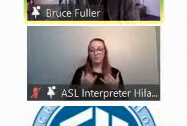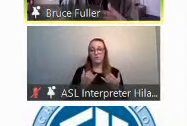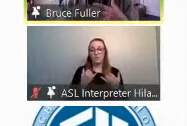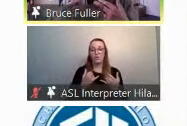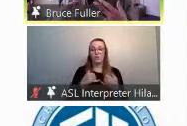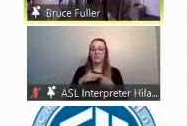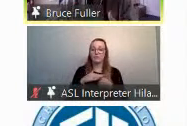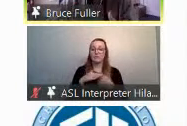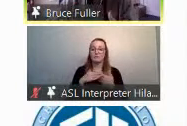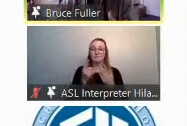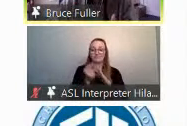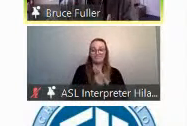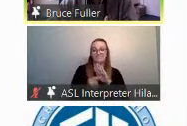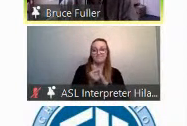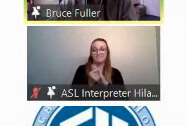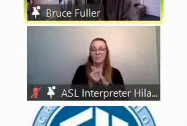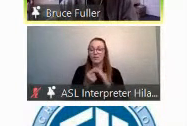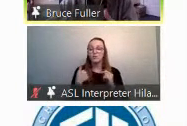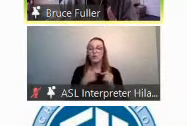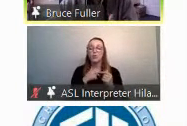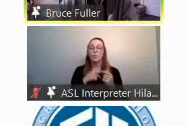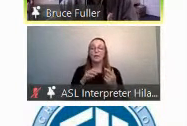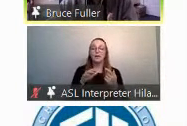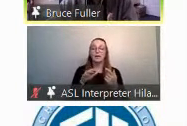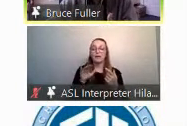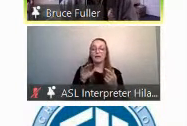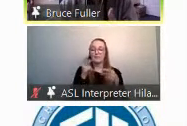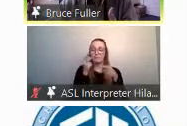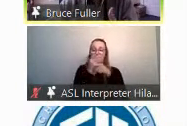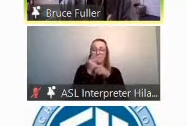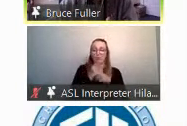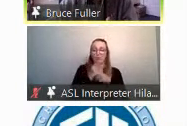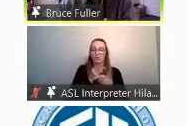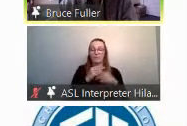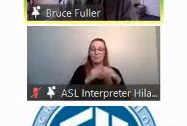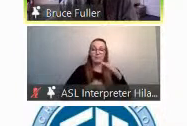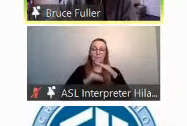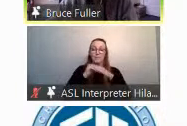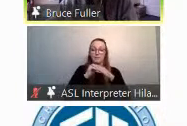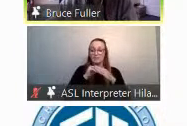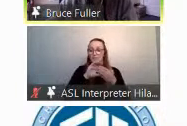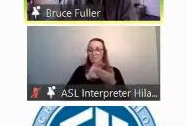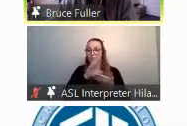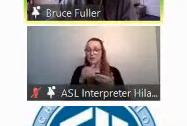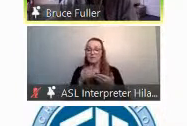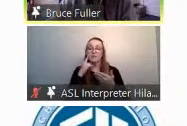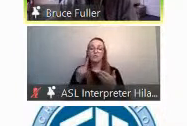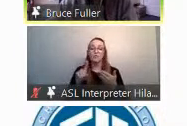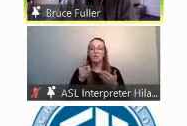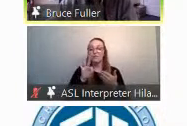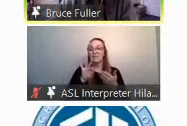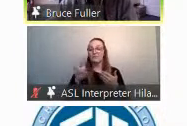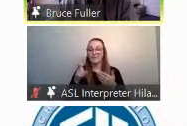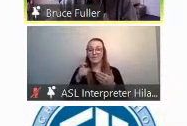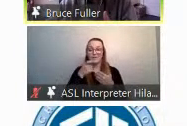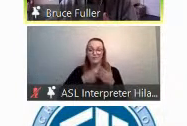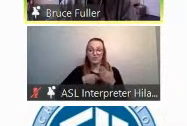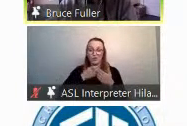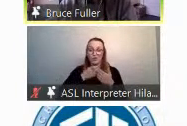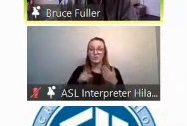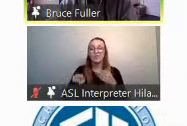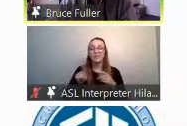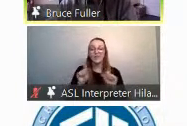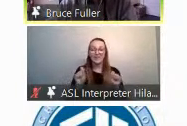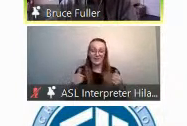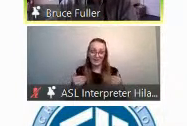calculate maximum capacity the pre-K fee charging sector can serve, their maximum capacity, as